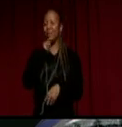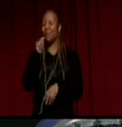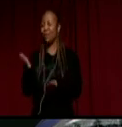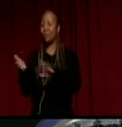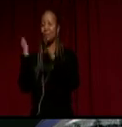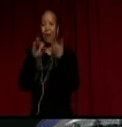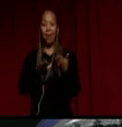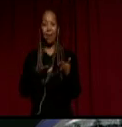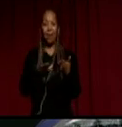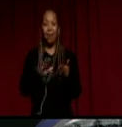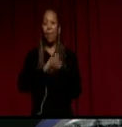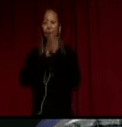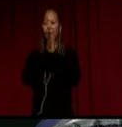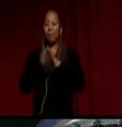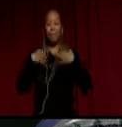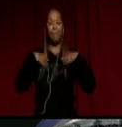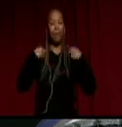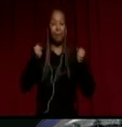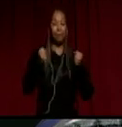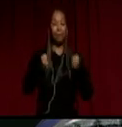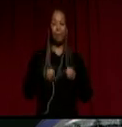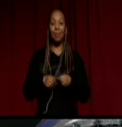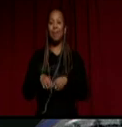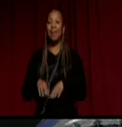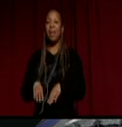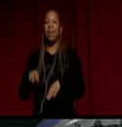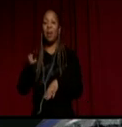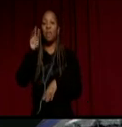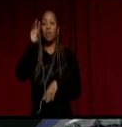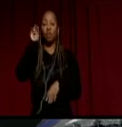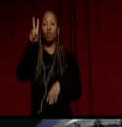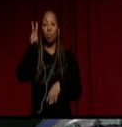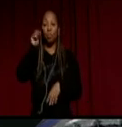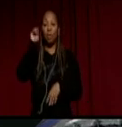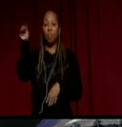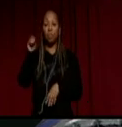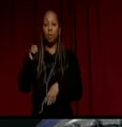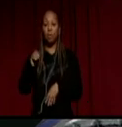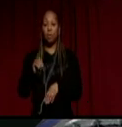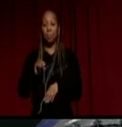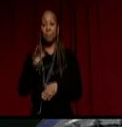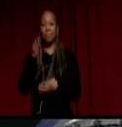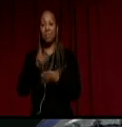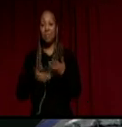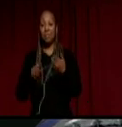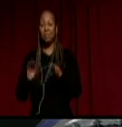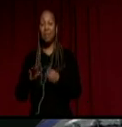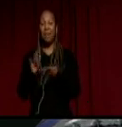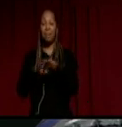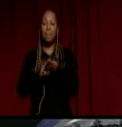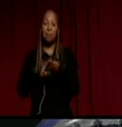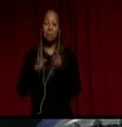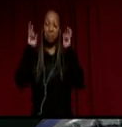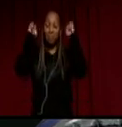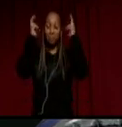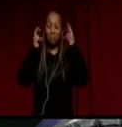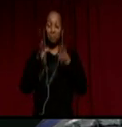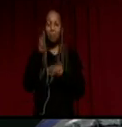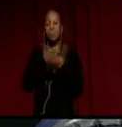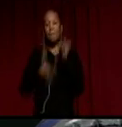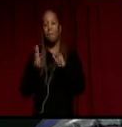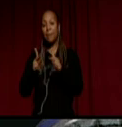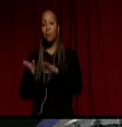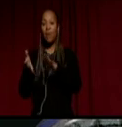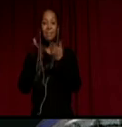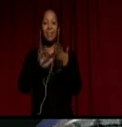die, we get well, we recover. Of the 20%, some go on to have medical problems, some have died,